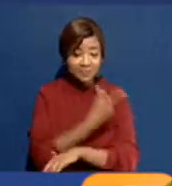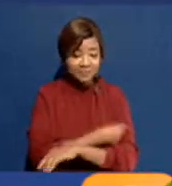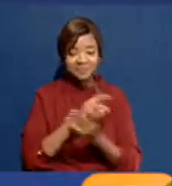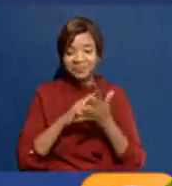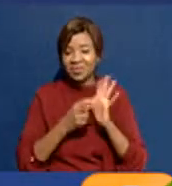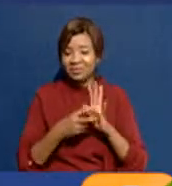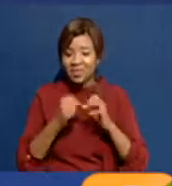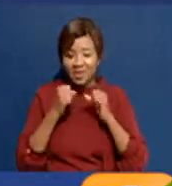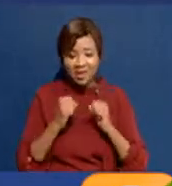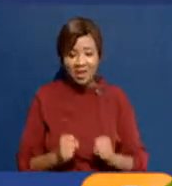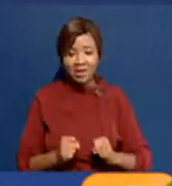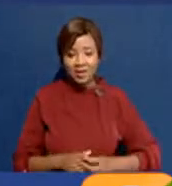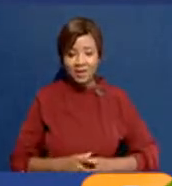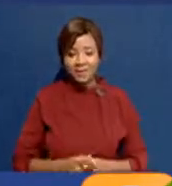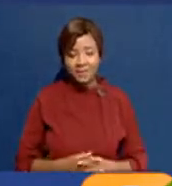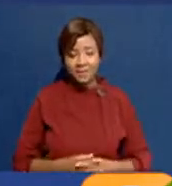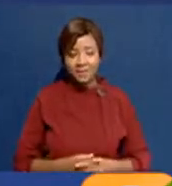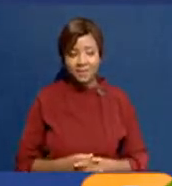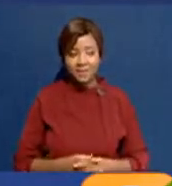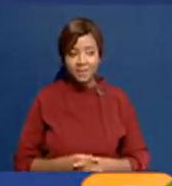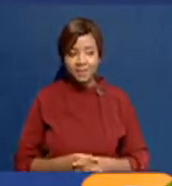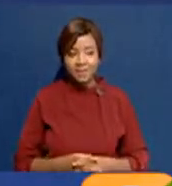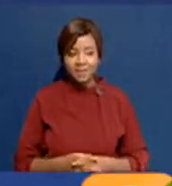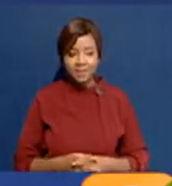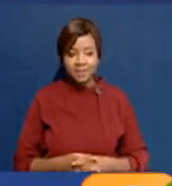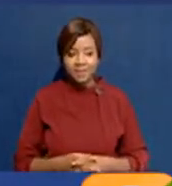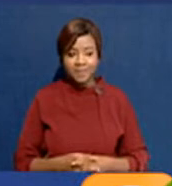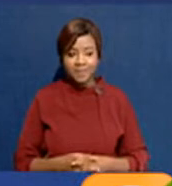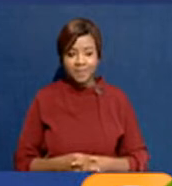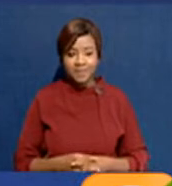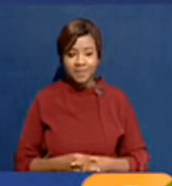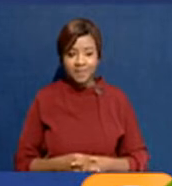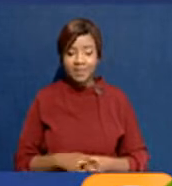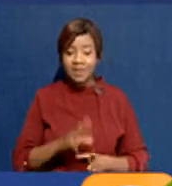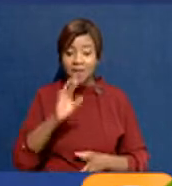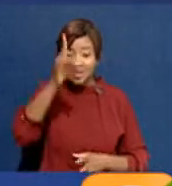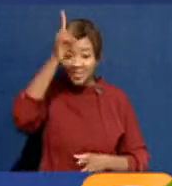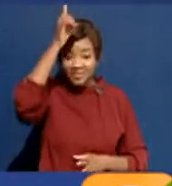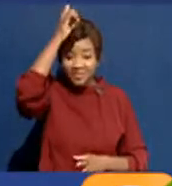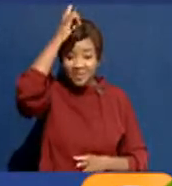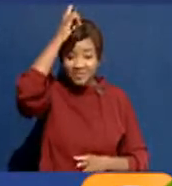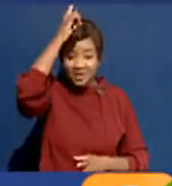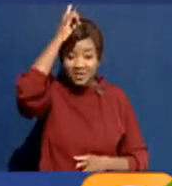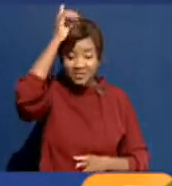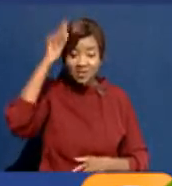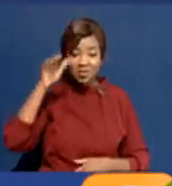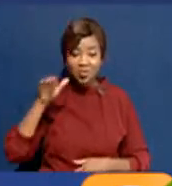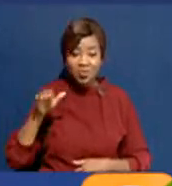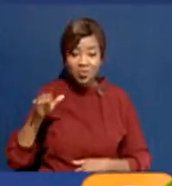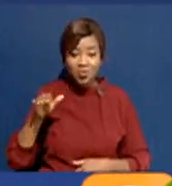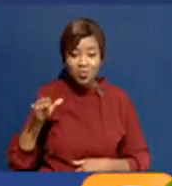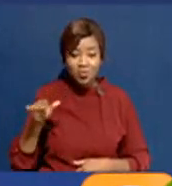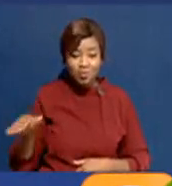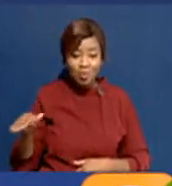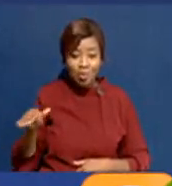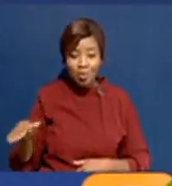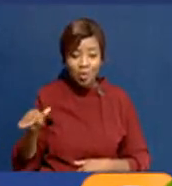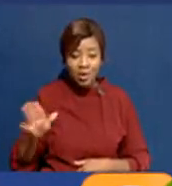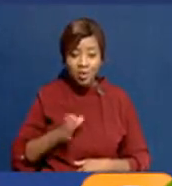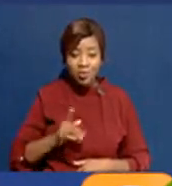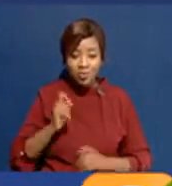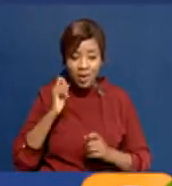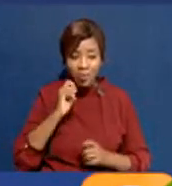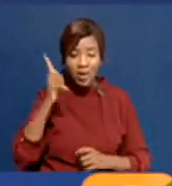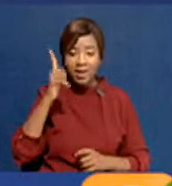because I've lived in the city and I've lived in the village. In the village, the woman will wake up and the first thing that comes to their mind